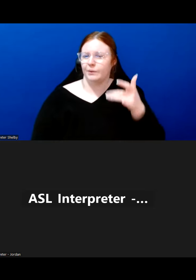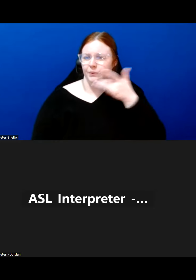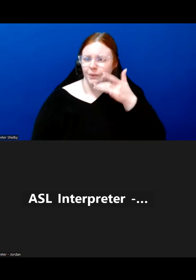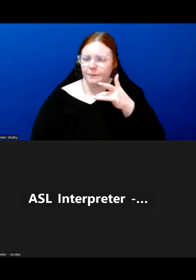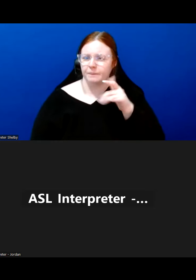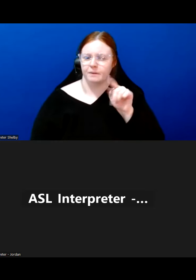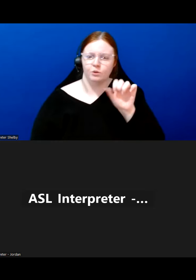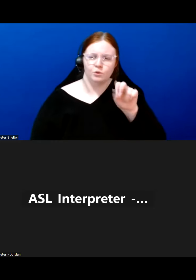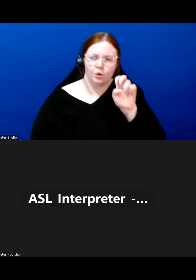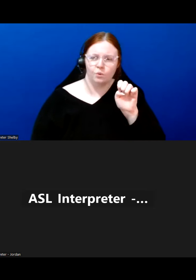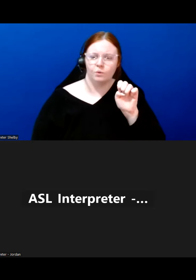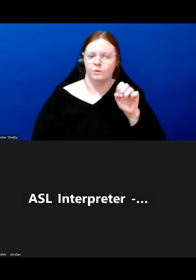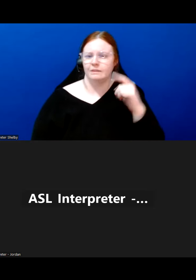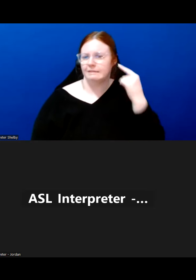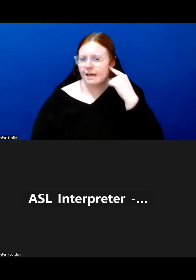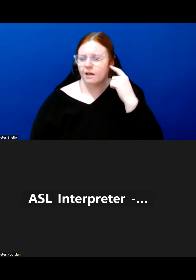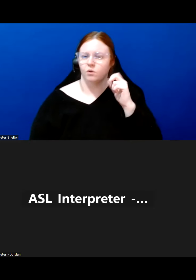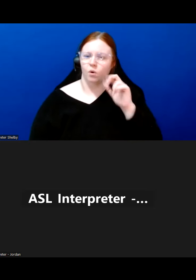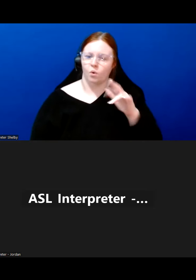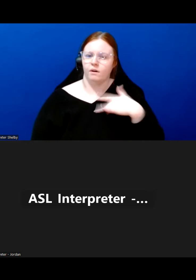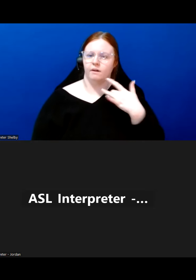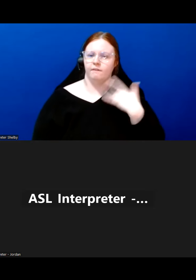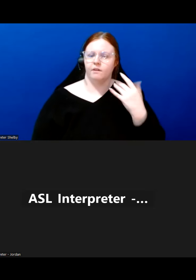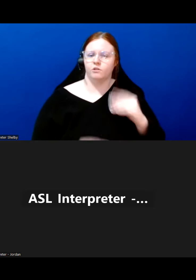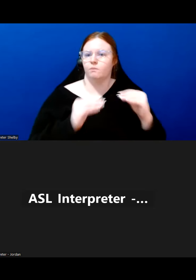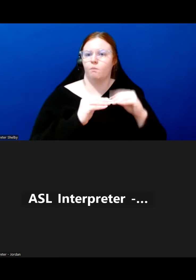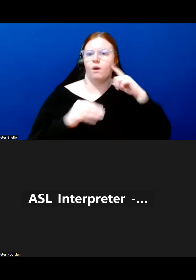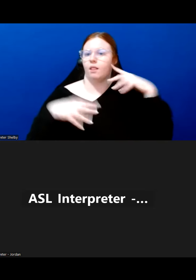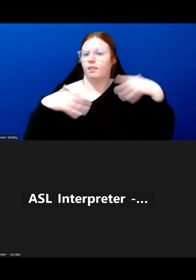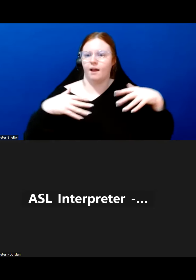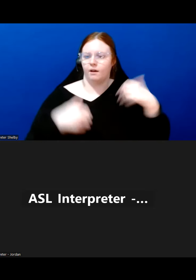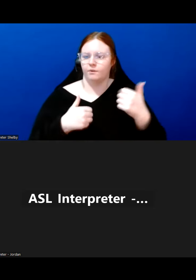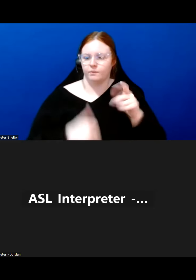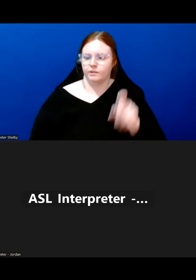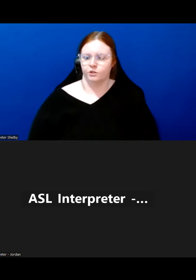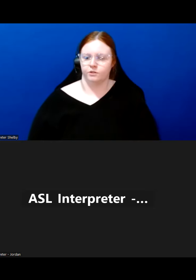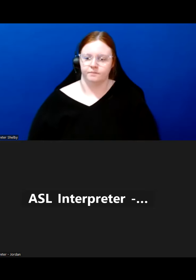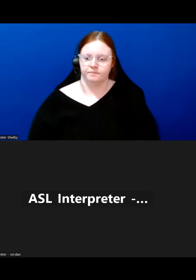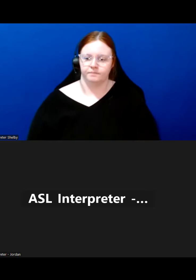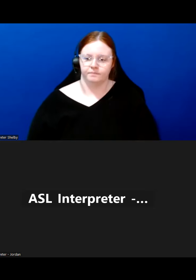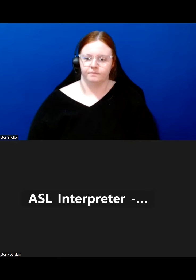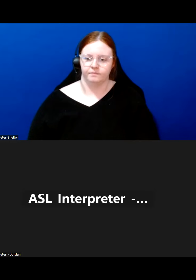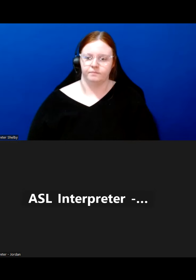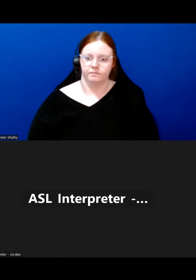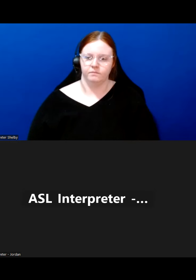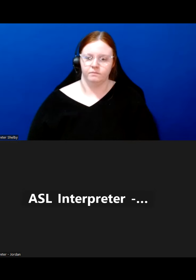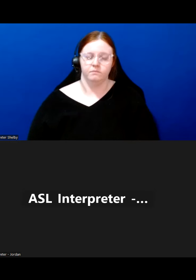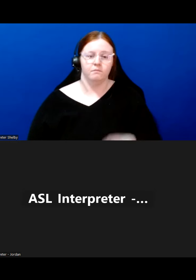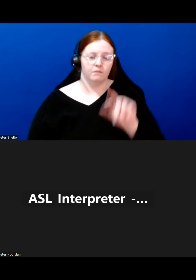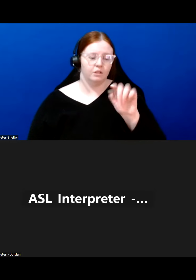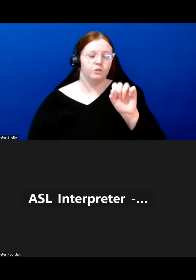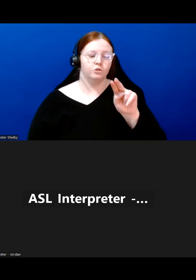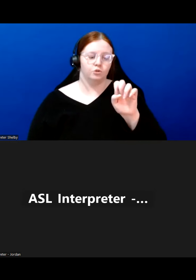sound, or does it just make it louder in your ear? Yeah, the tone, absolutely.